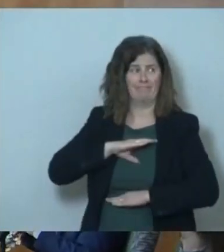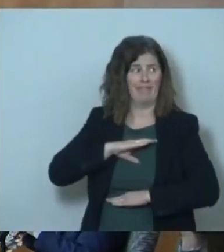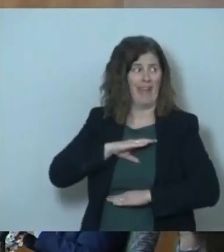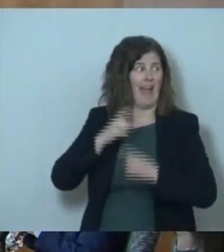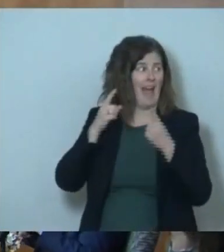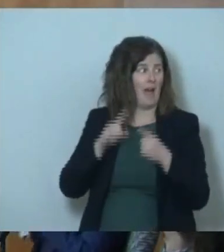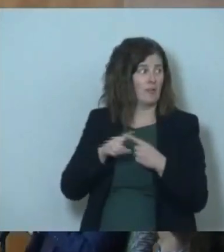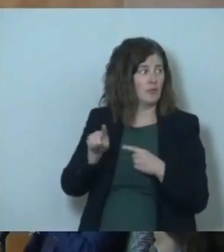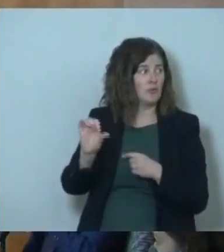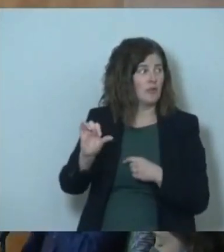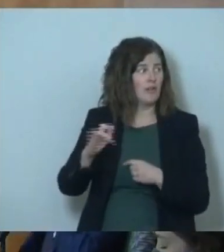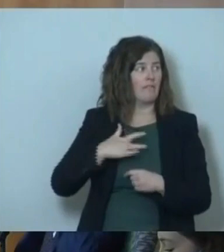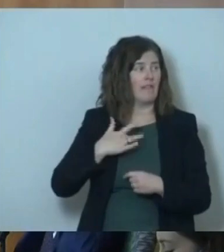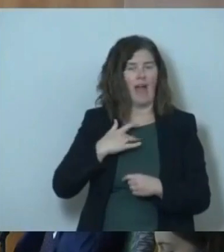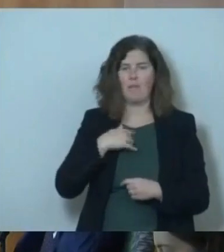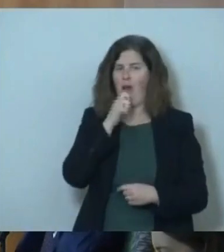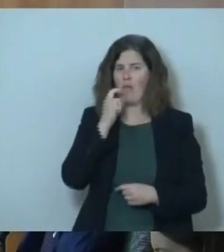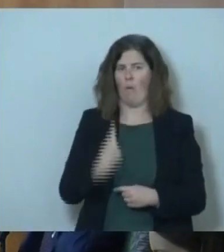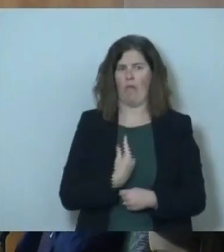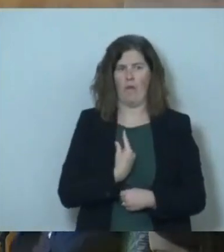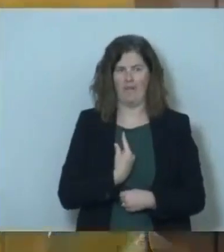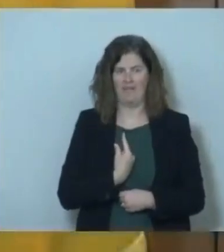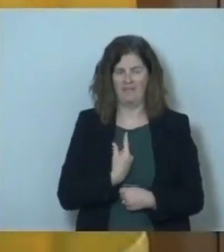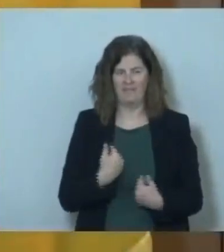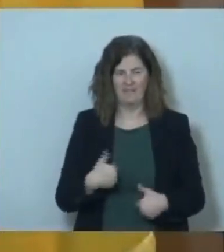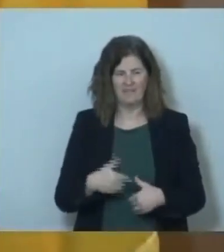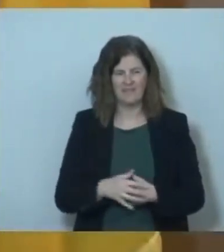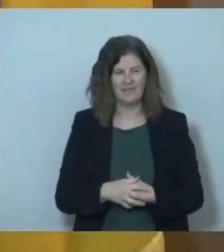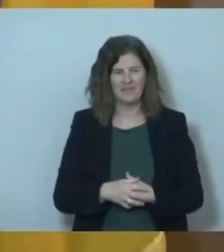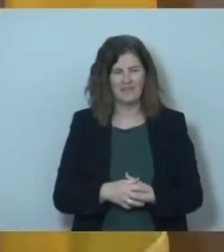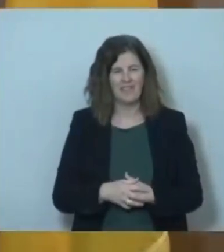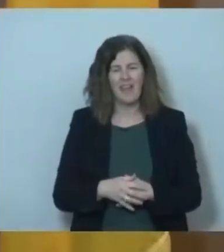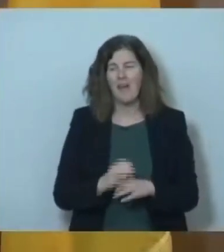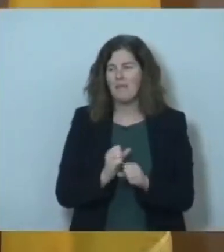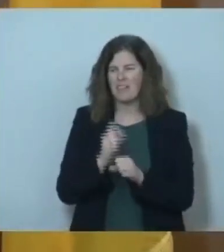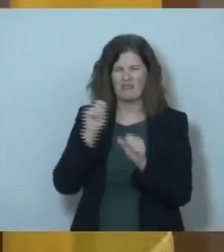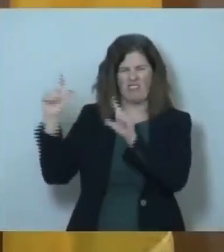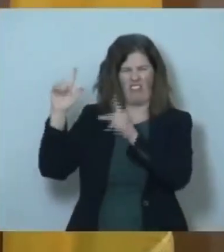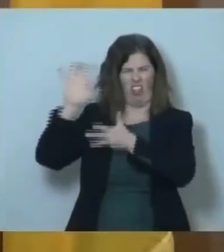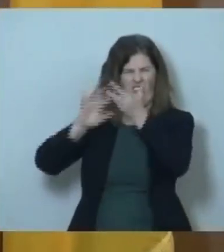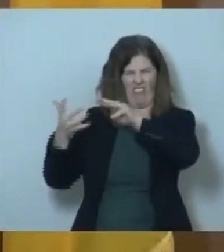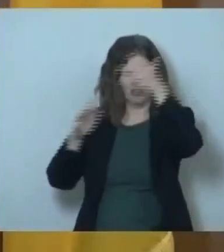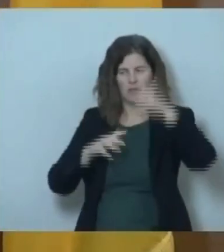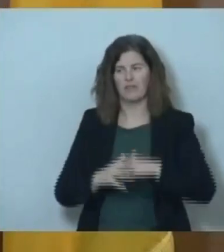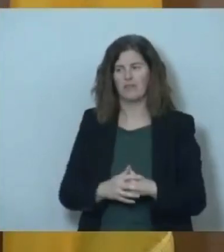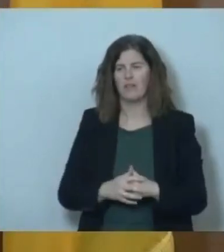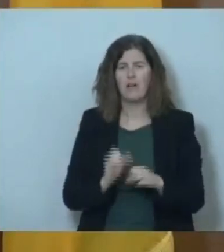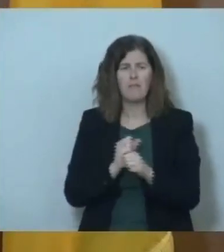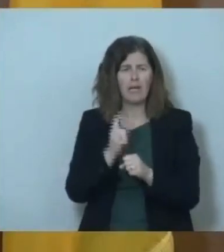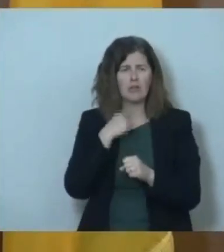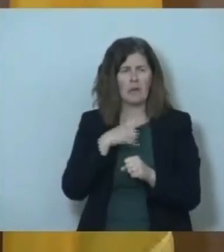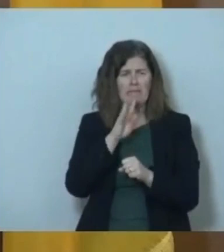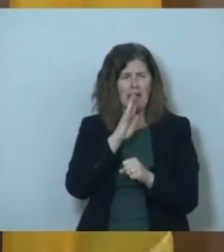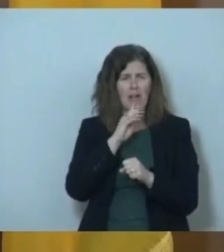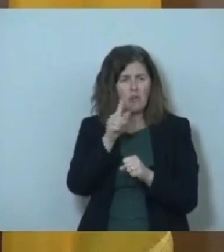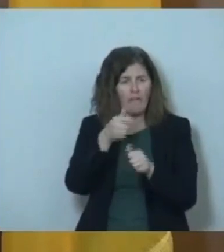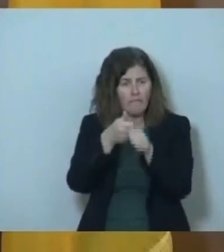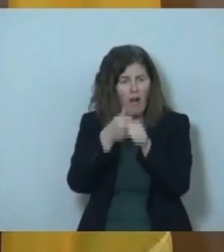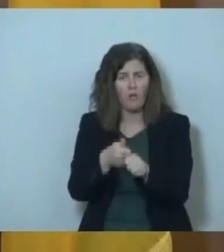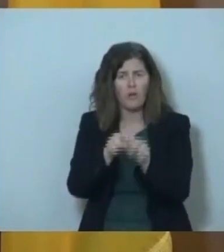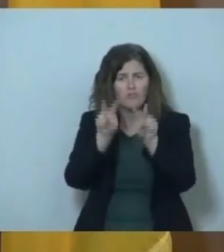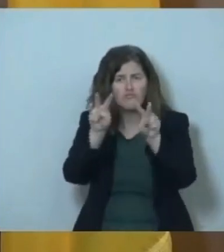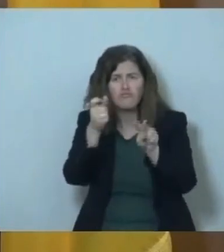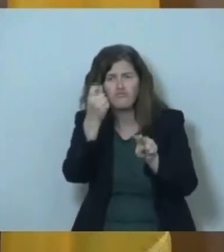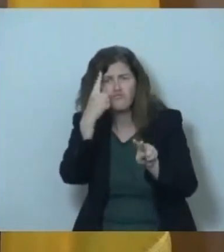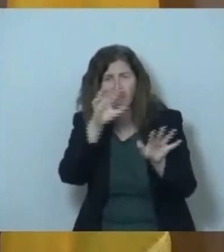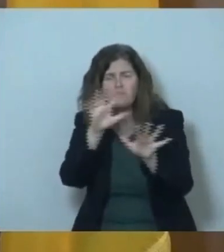too. It makes me feel like I'm not the only one. We want to make sure that when we're talking, you can follow along and see the data.